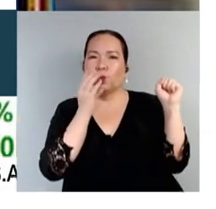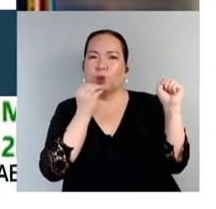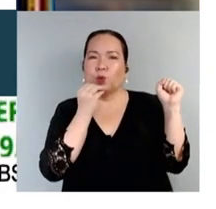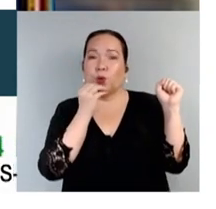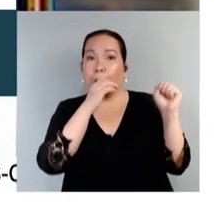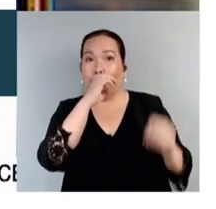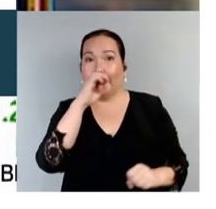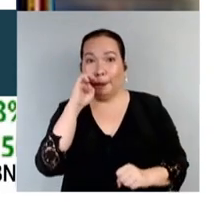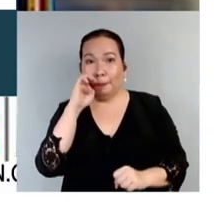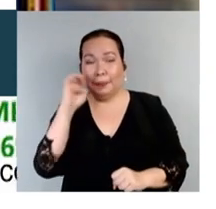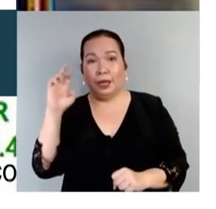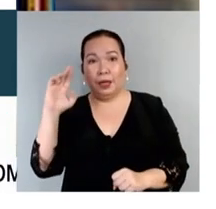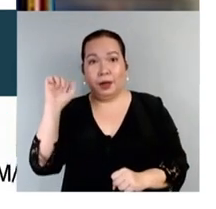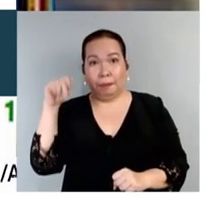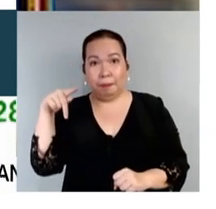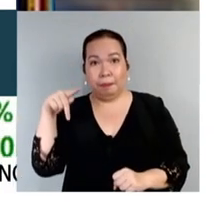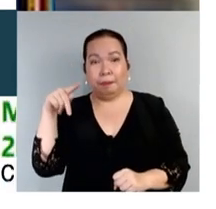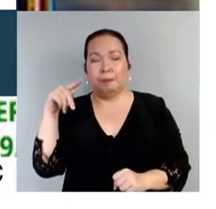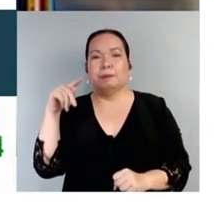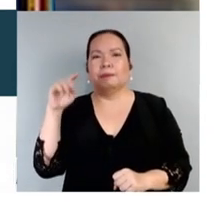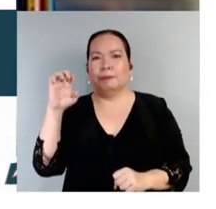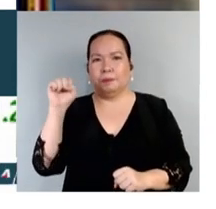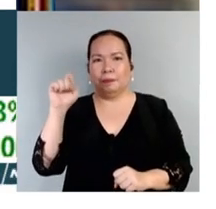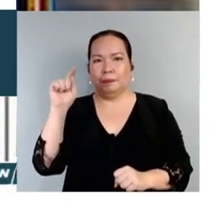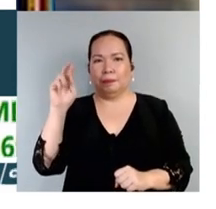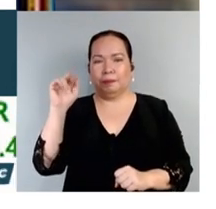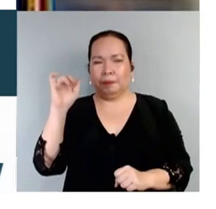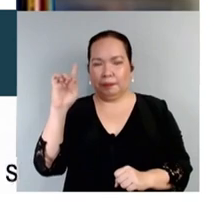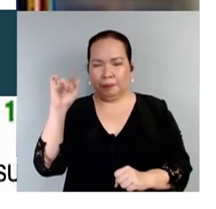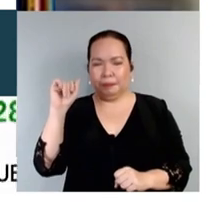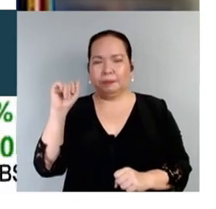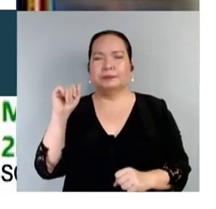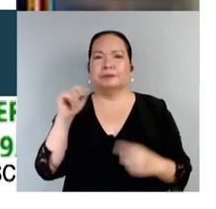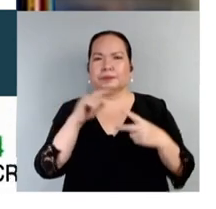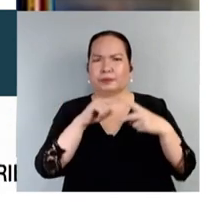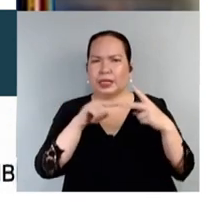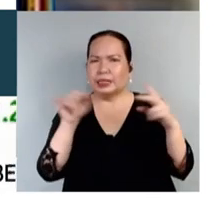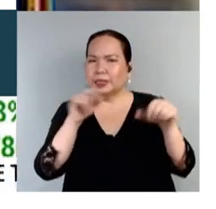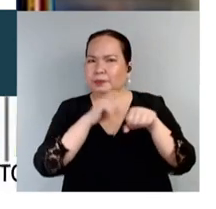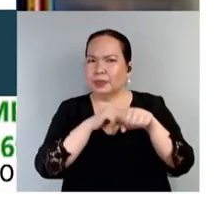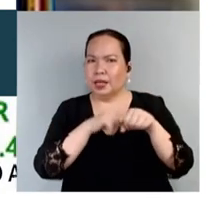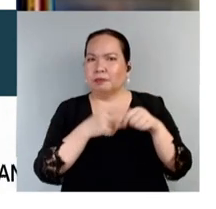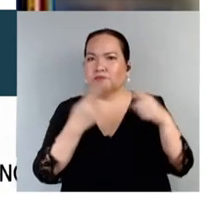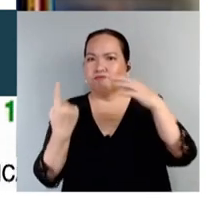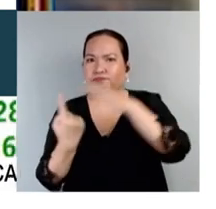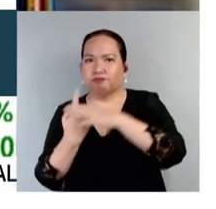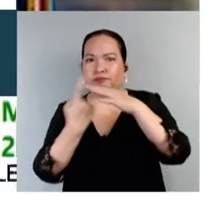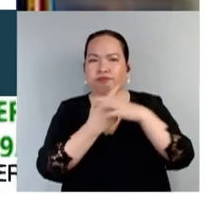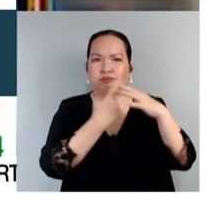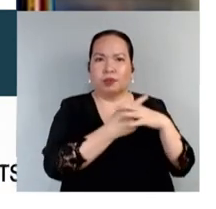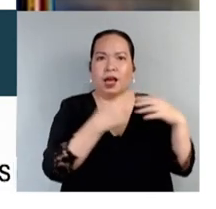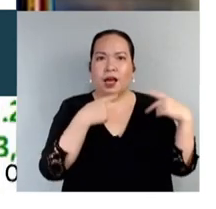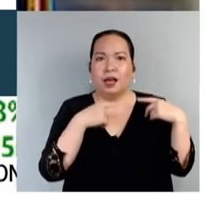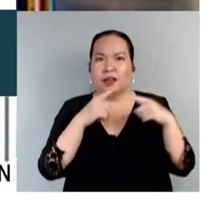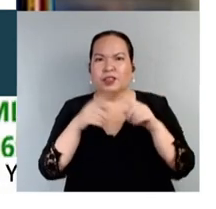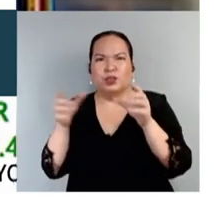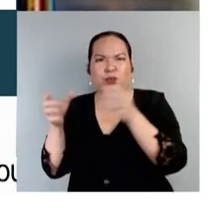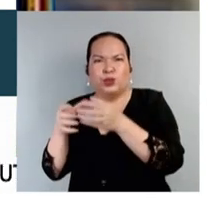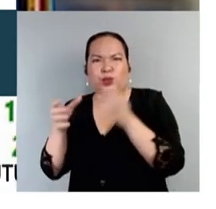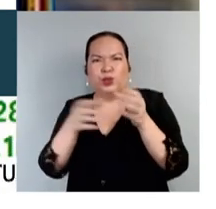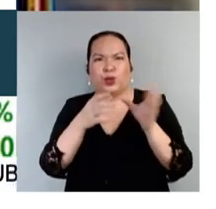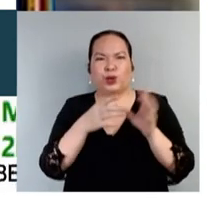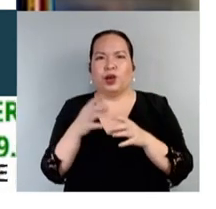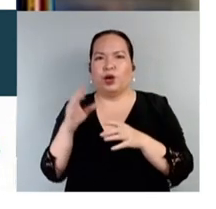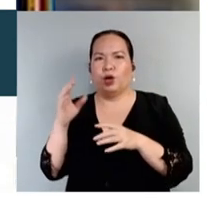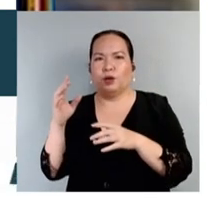Erapstrada, no? Mm-hmm. And it was also at this time when so many issues like the Curatong Baleleng came out and mm-hmm. So